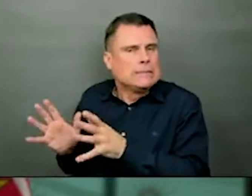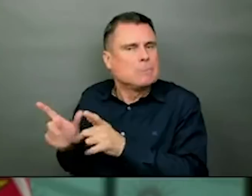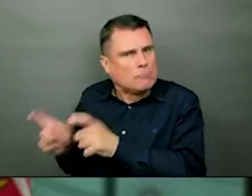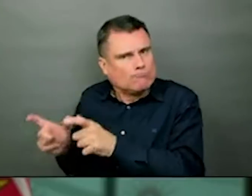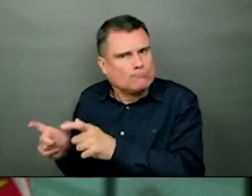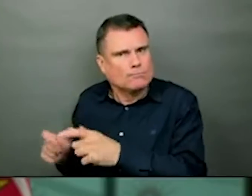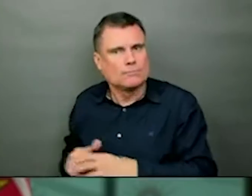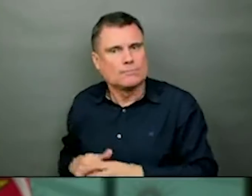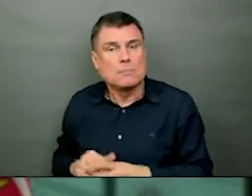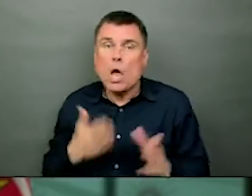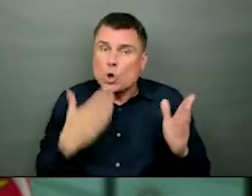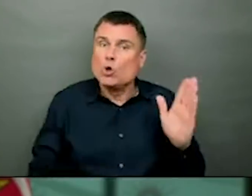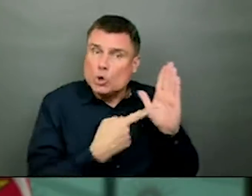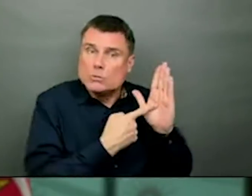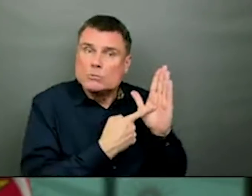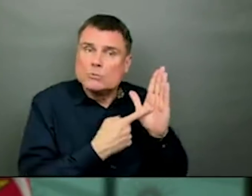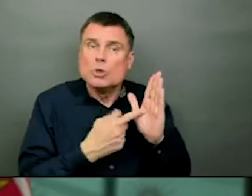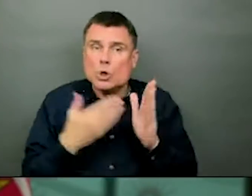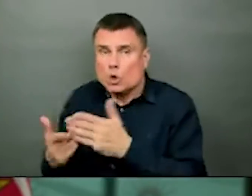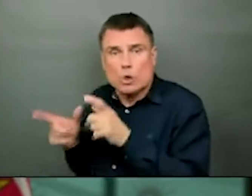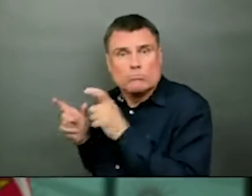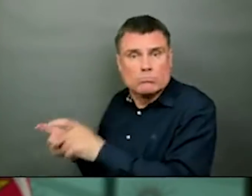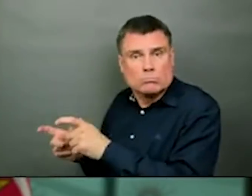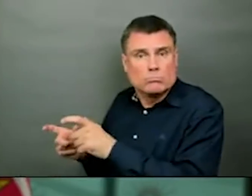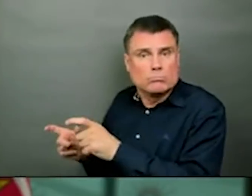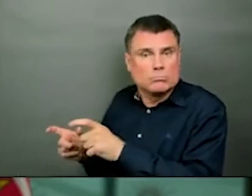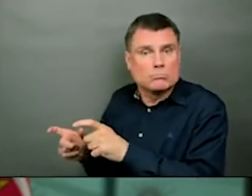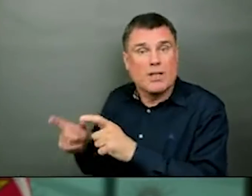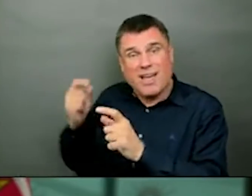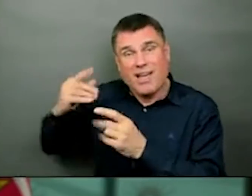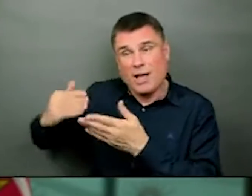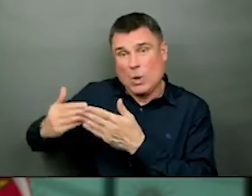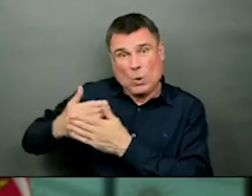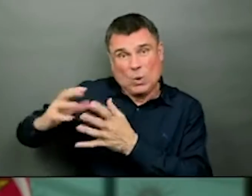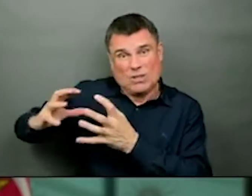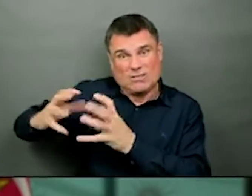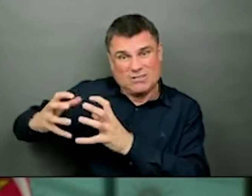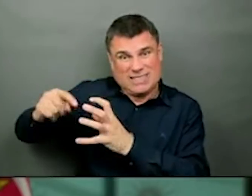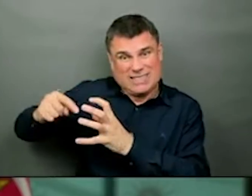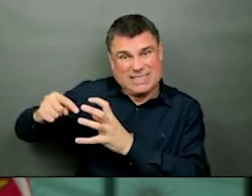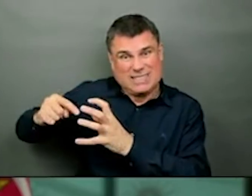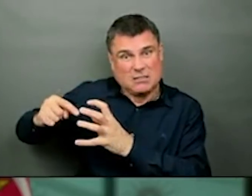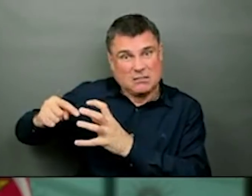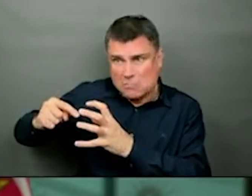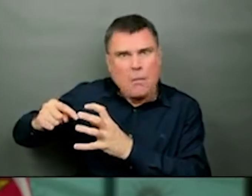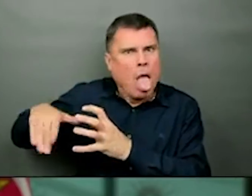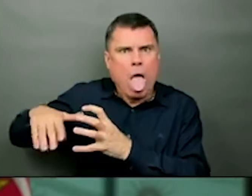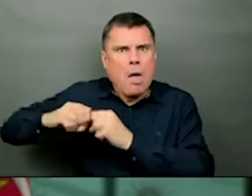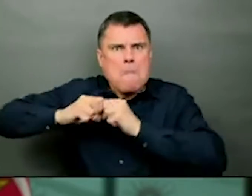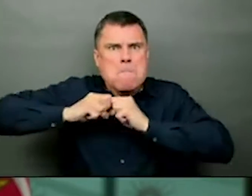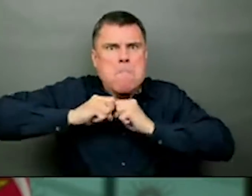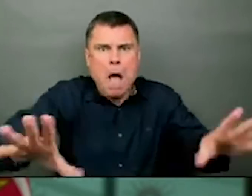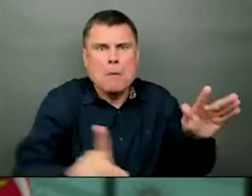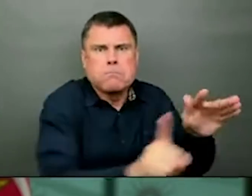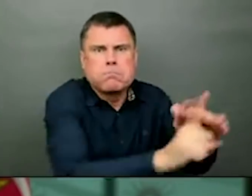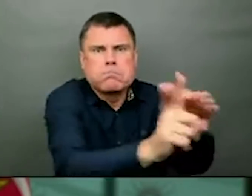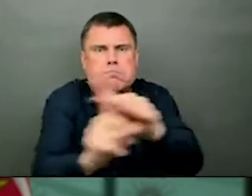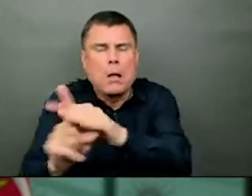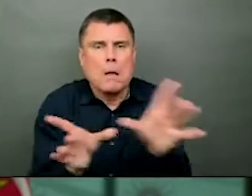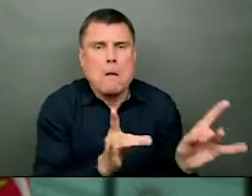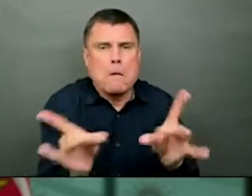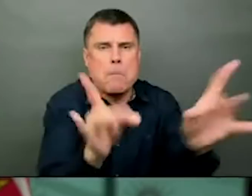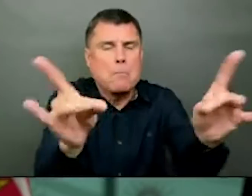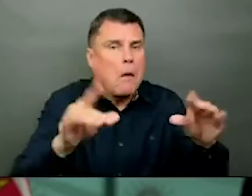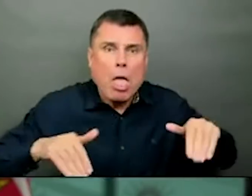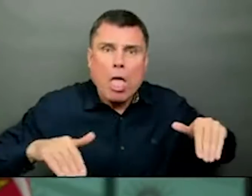to be 100% in a pandemic. And one of our goals is to make sure that we minimize such transmission. And we're